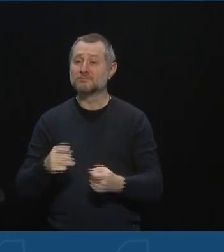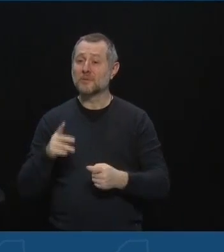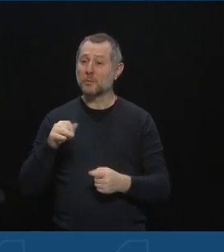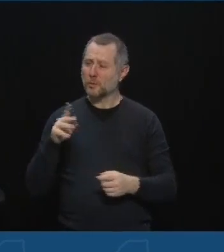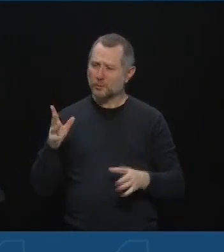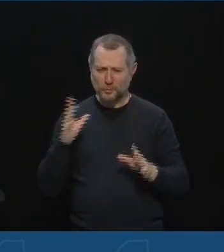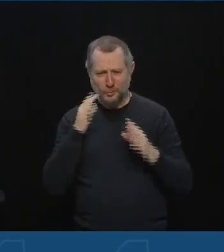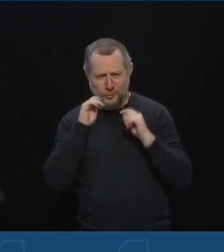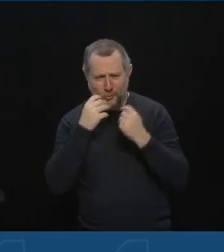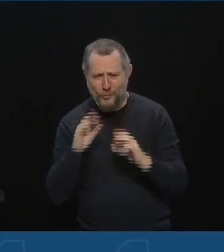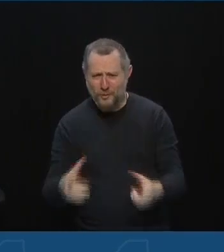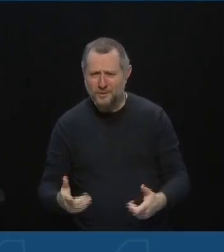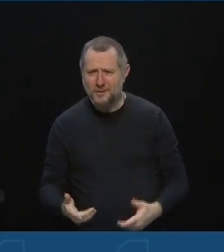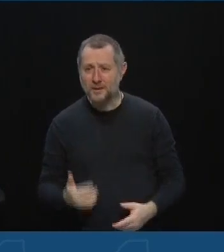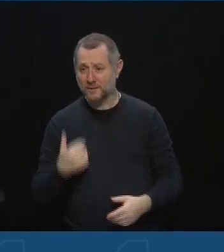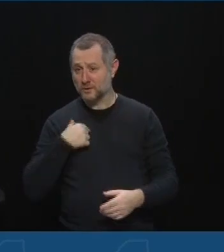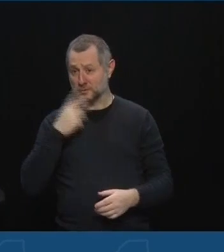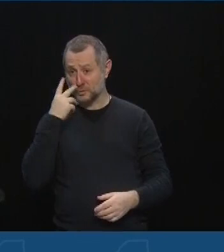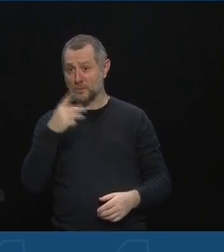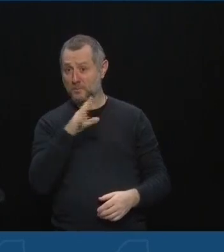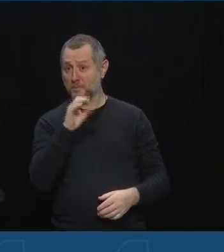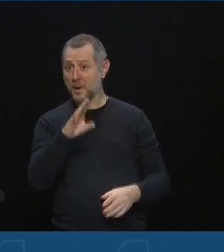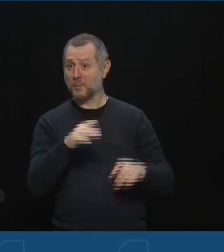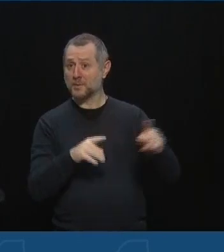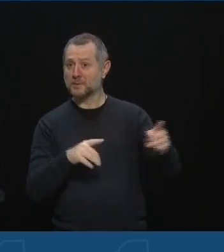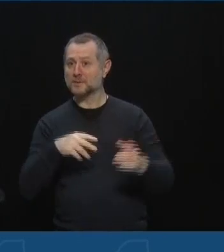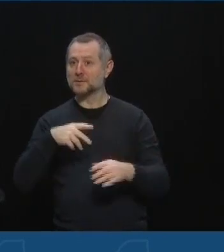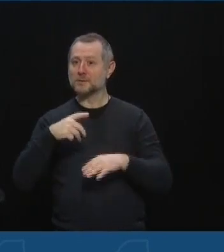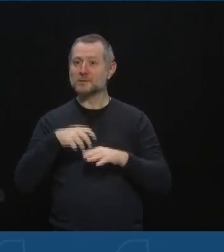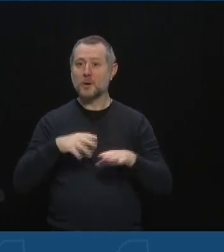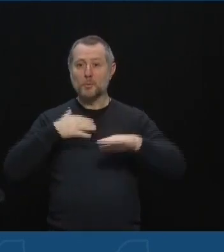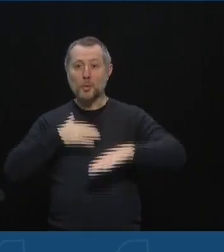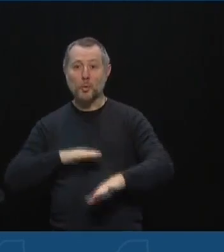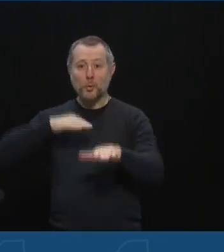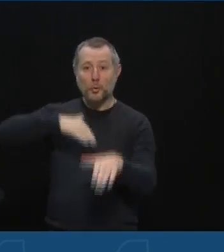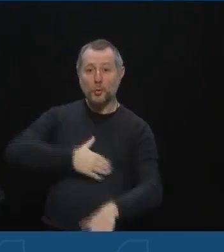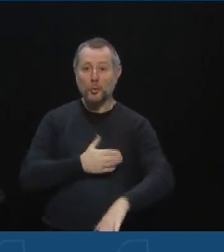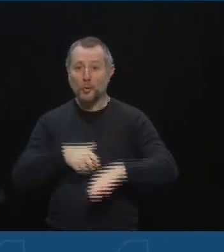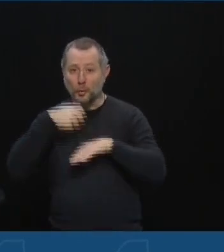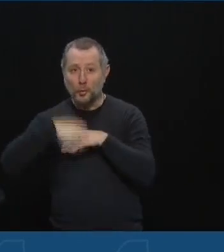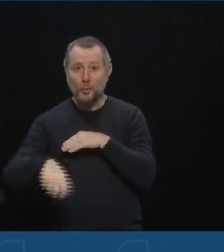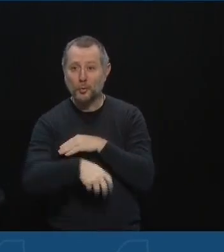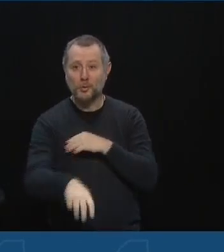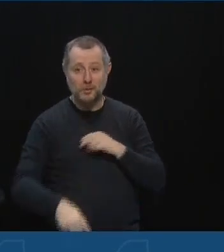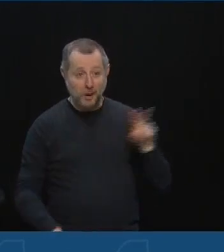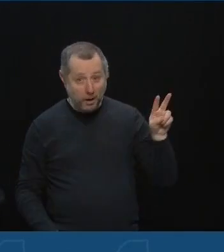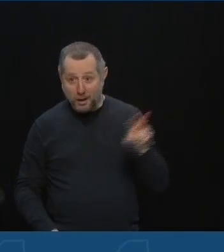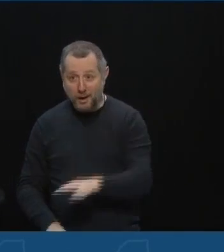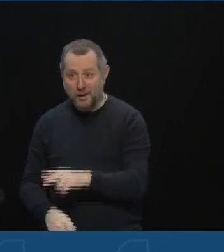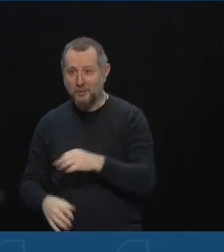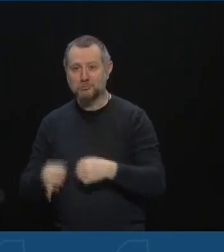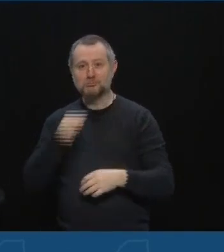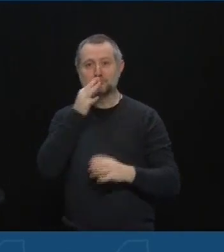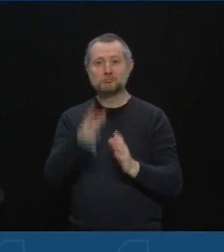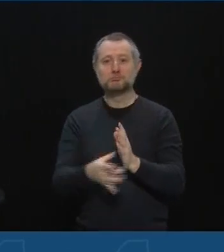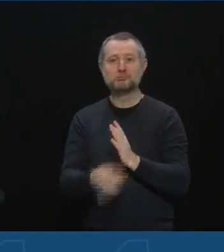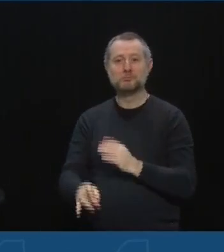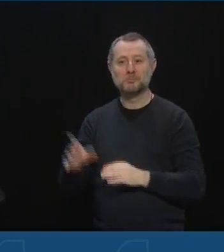saw Bob out there skateboarding. Yeah, so. I mean, you should see the tricks he was doing.